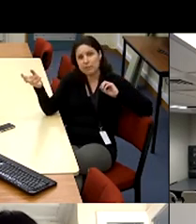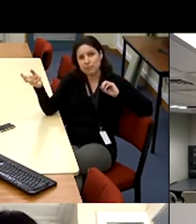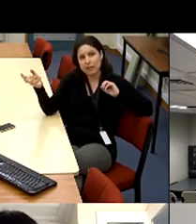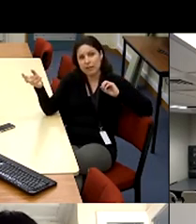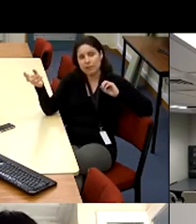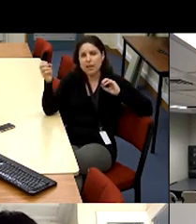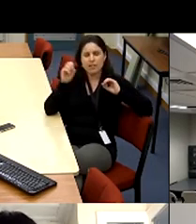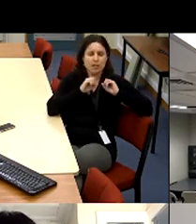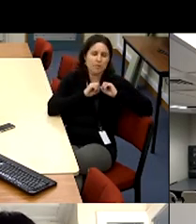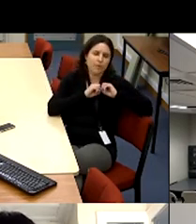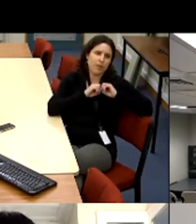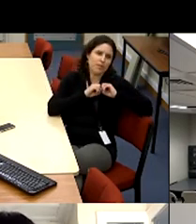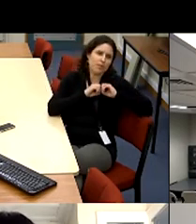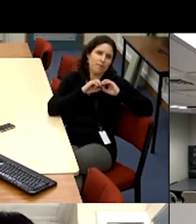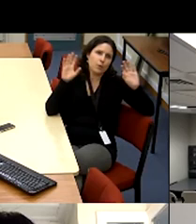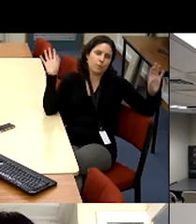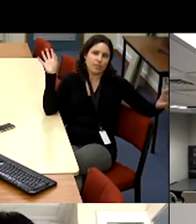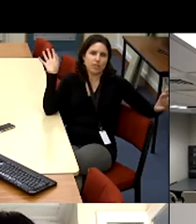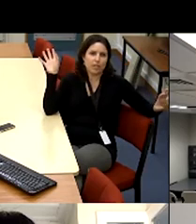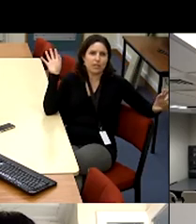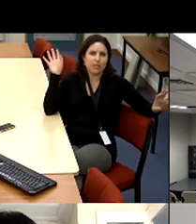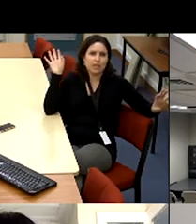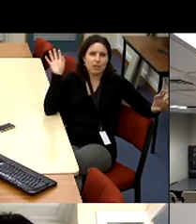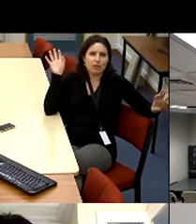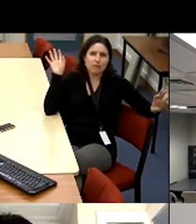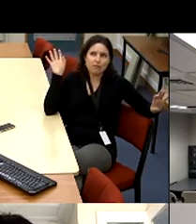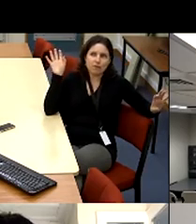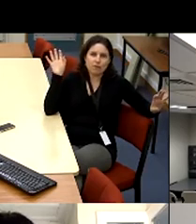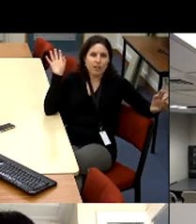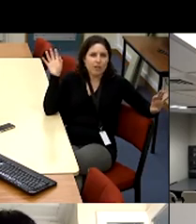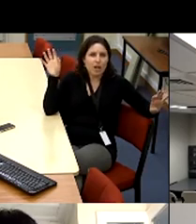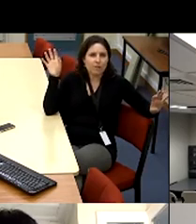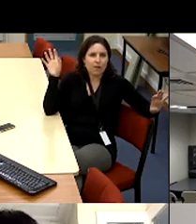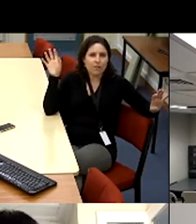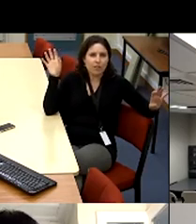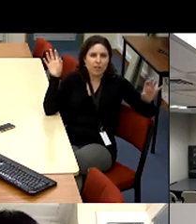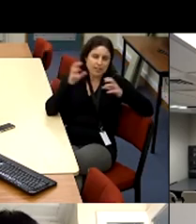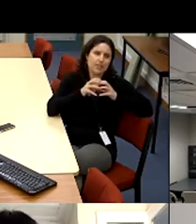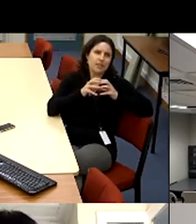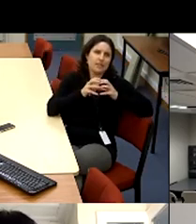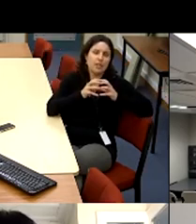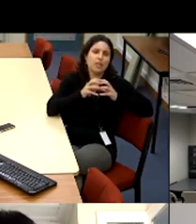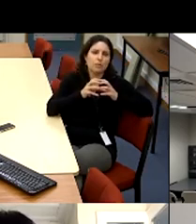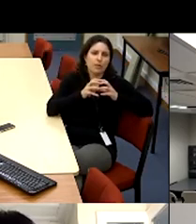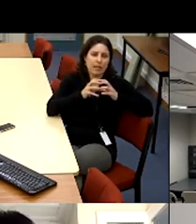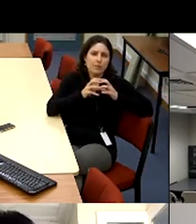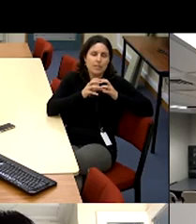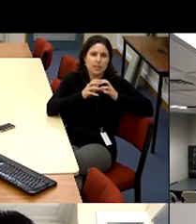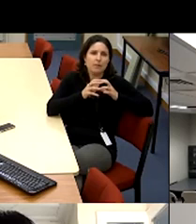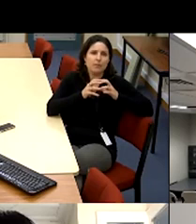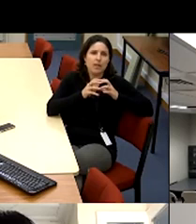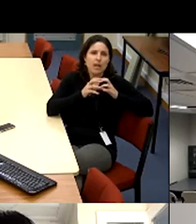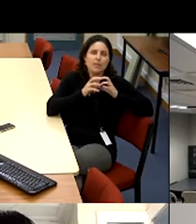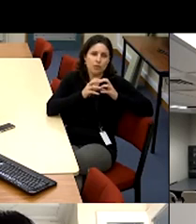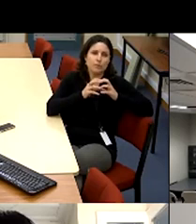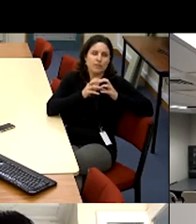they missing from back home? Just kind of providing this full picture of their life rather than just this terrible thing happened to